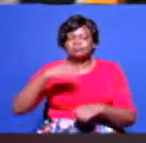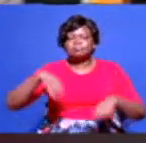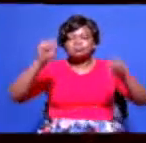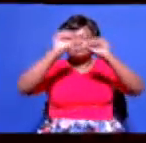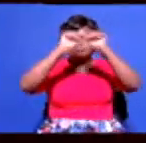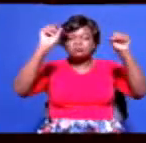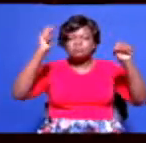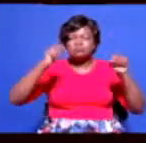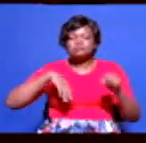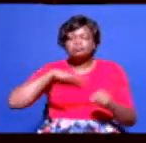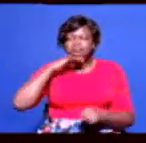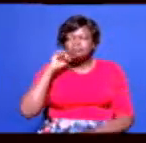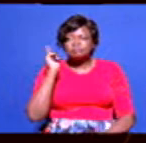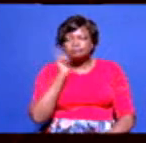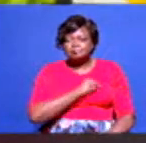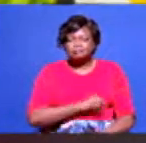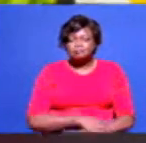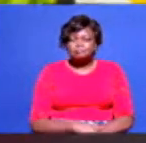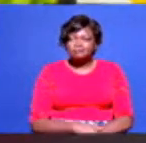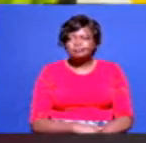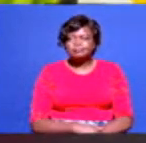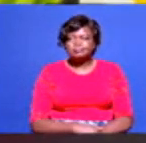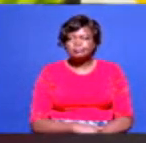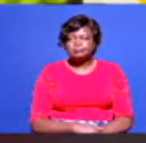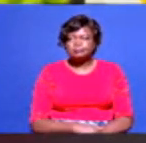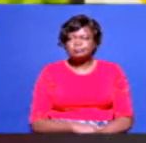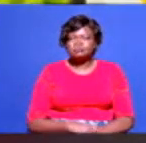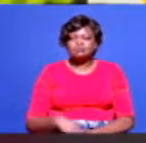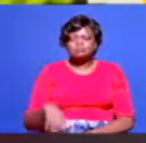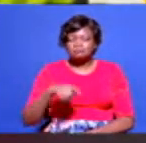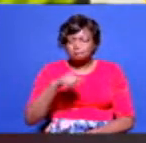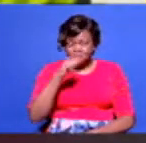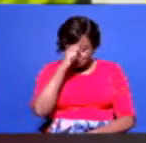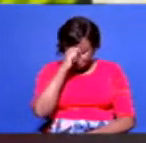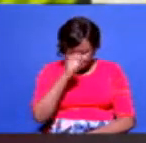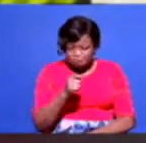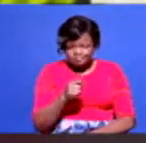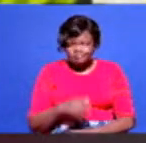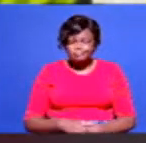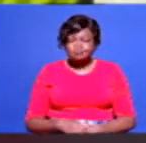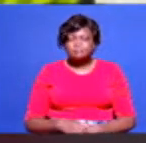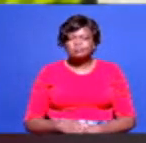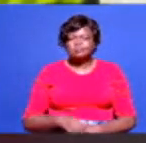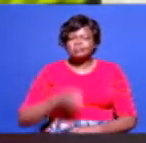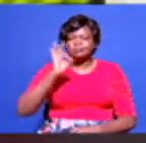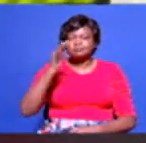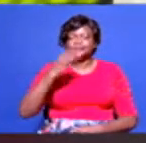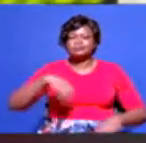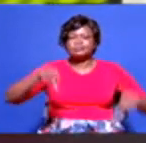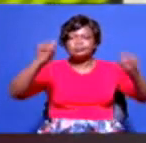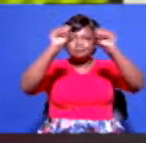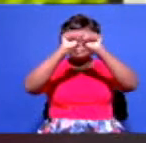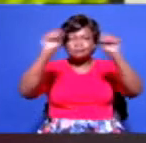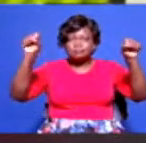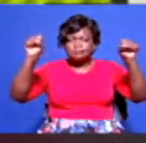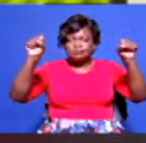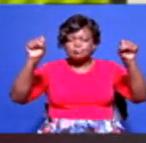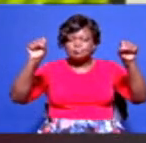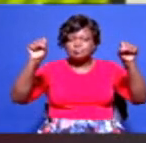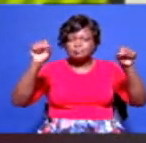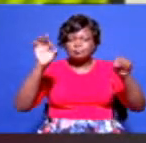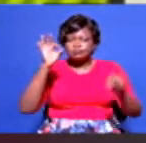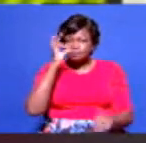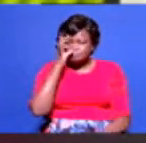Kibaki. We pay tribute to our third president, President Mwai